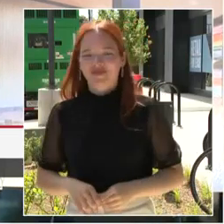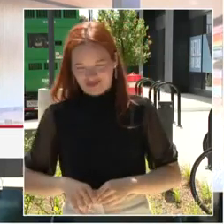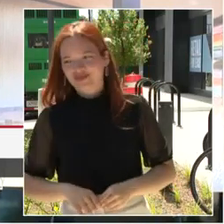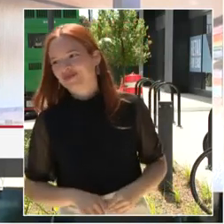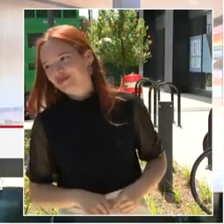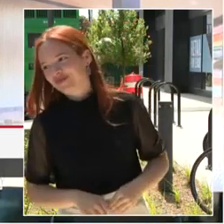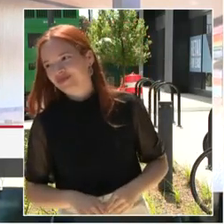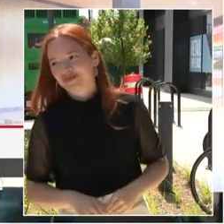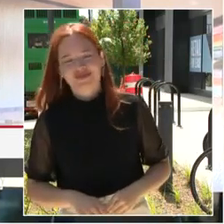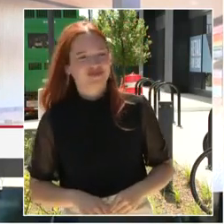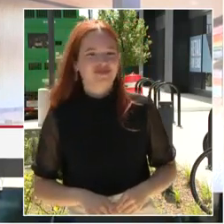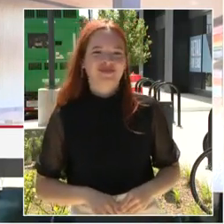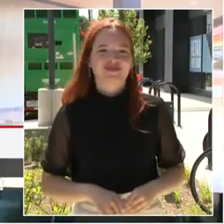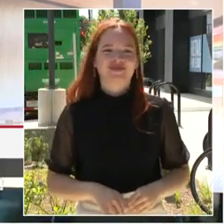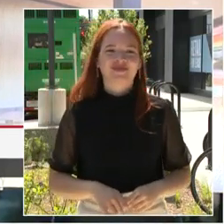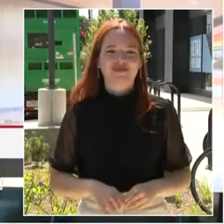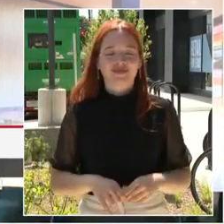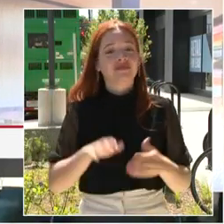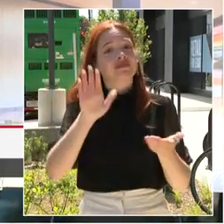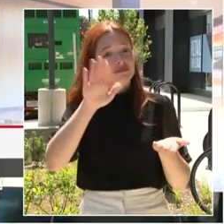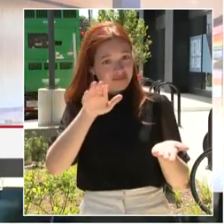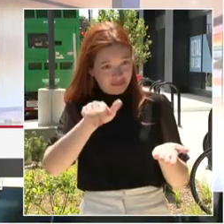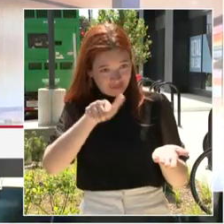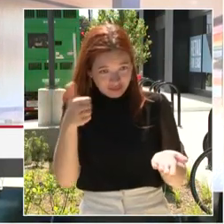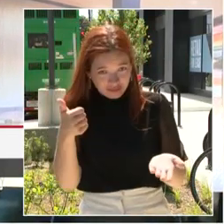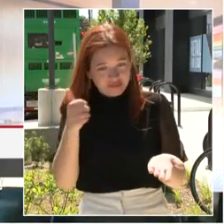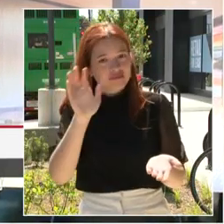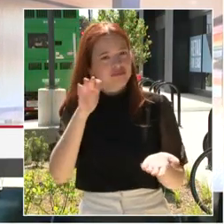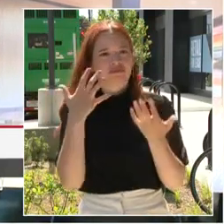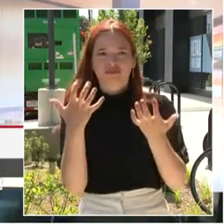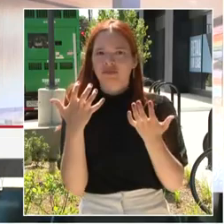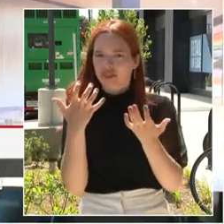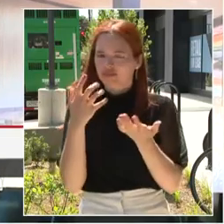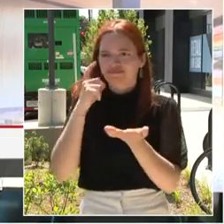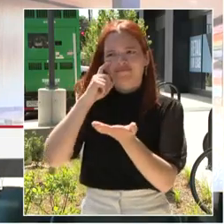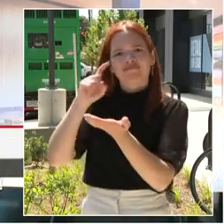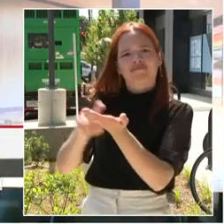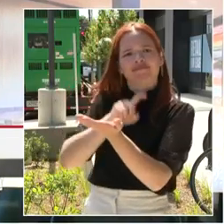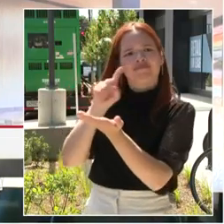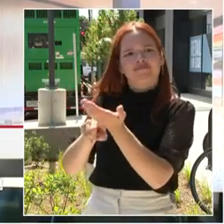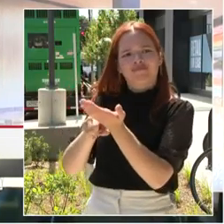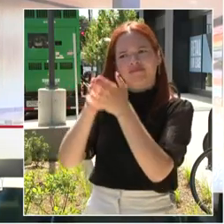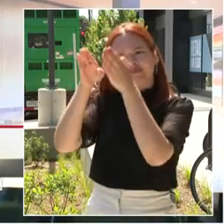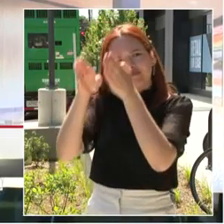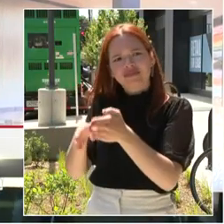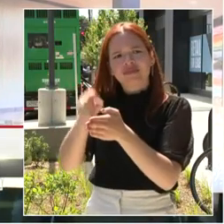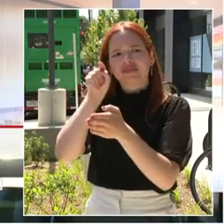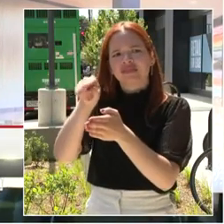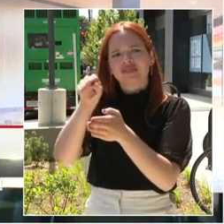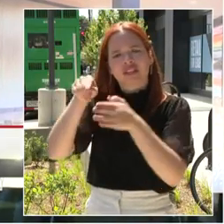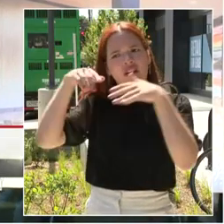I also want to acknowledge the development teams involved,